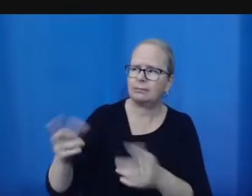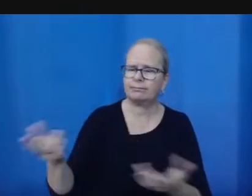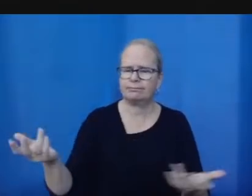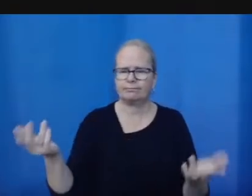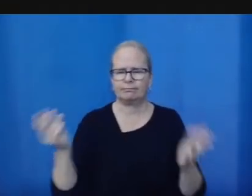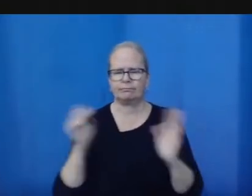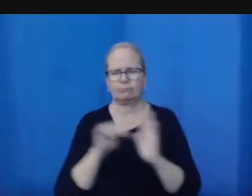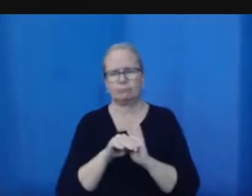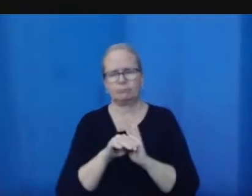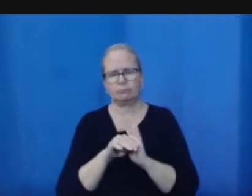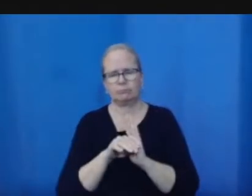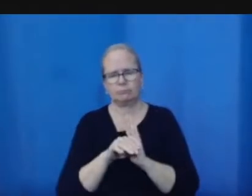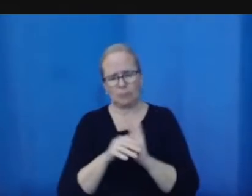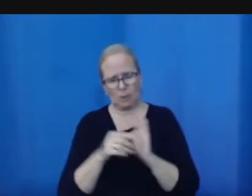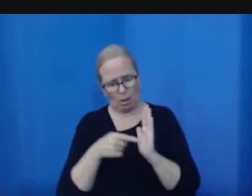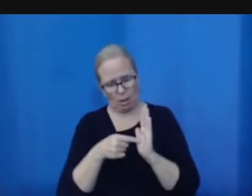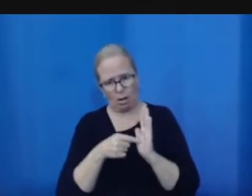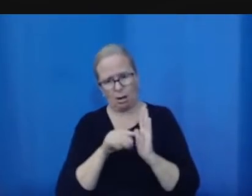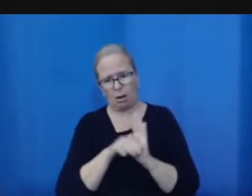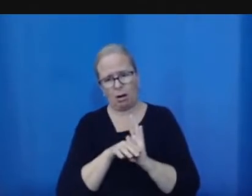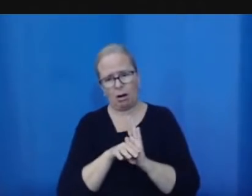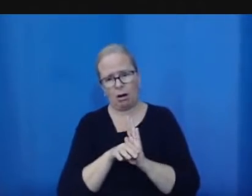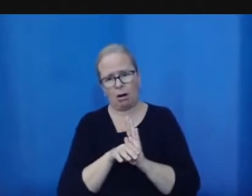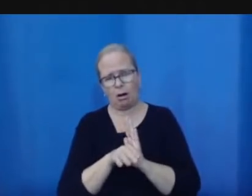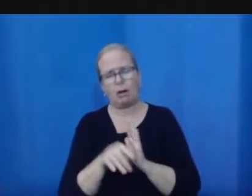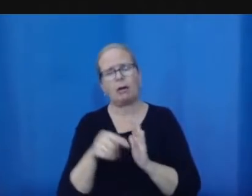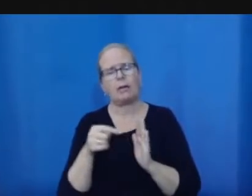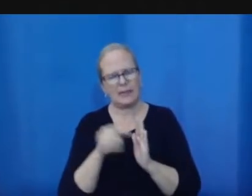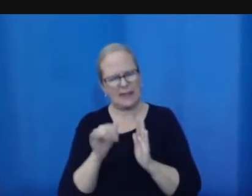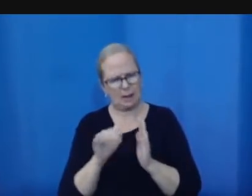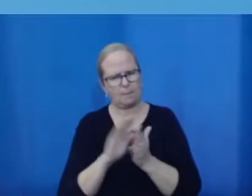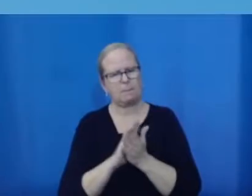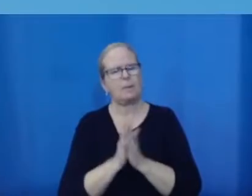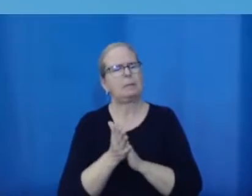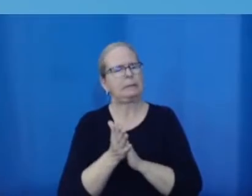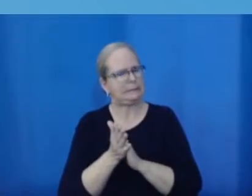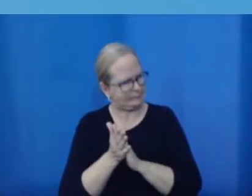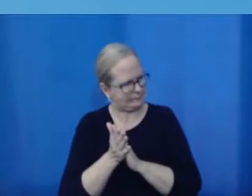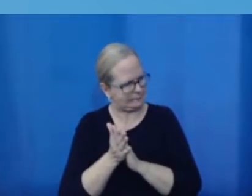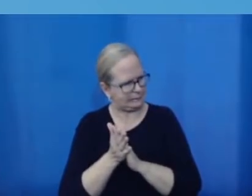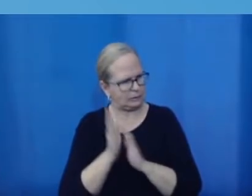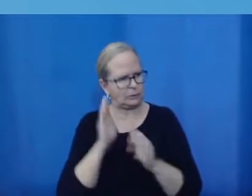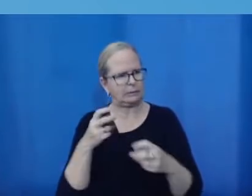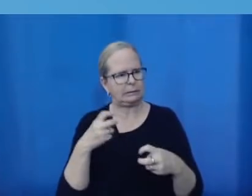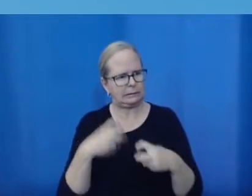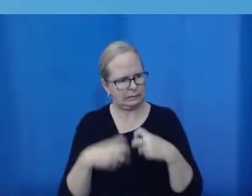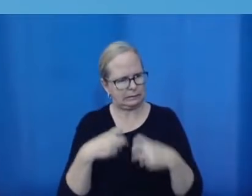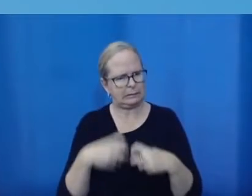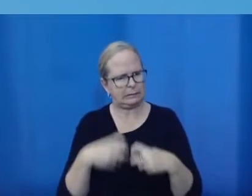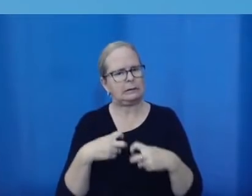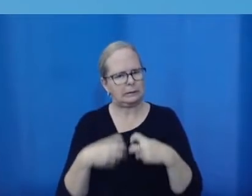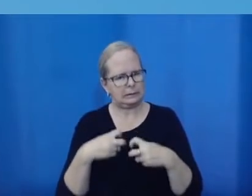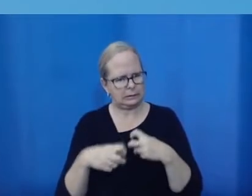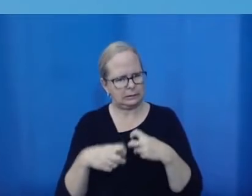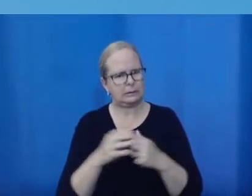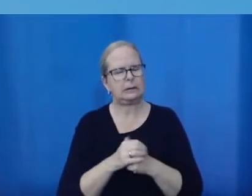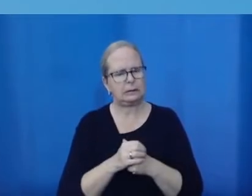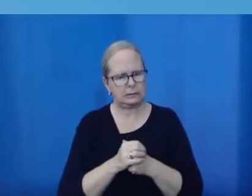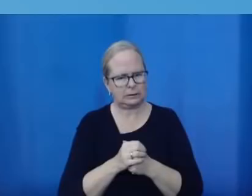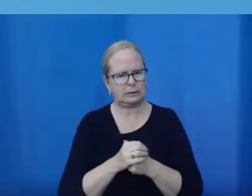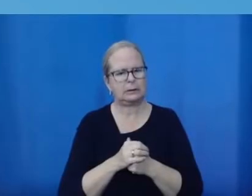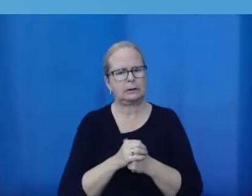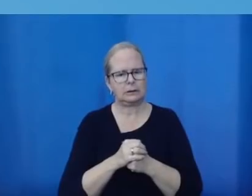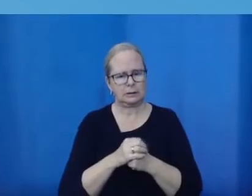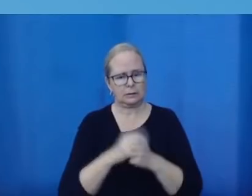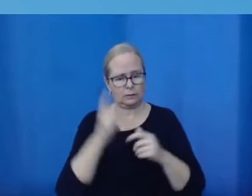of area. And really, for kids, their functioning is, can they do their school? For adults, our functioning is, can we do whatever it is